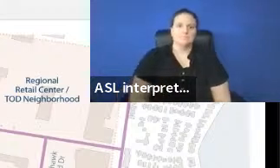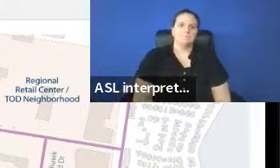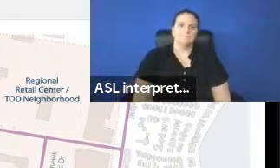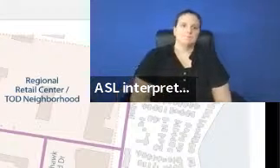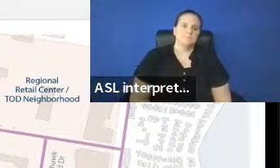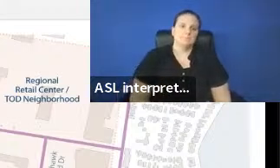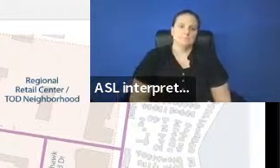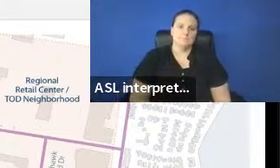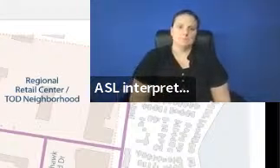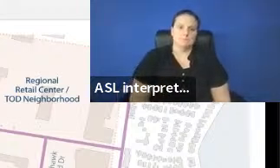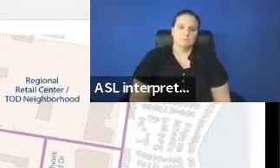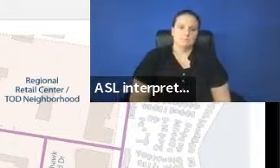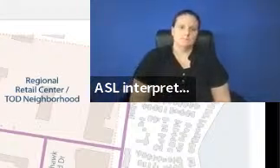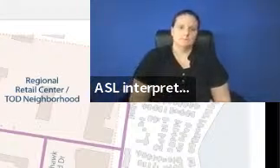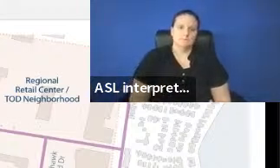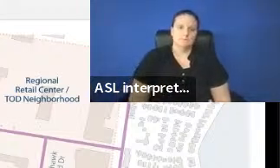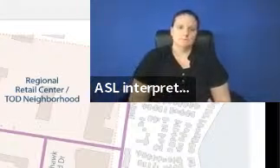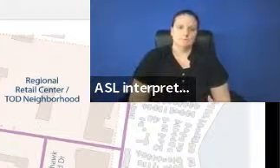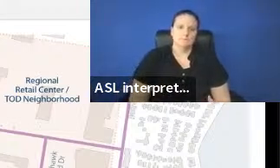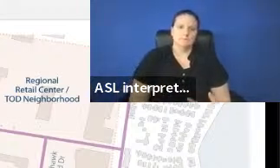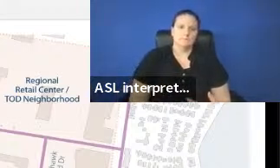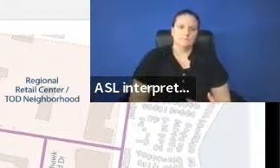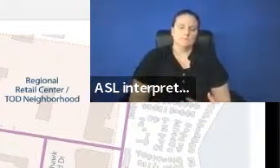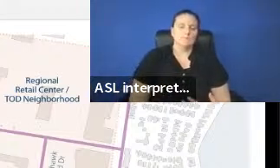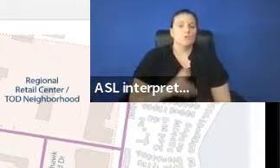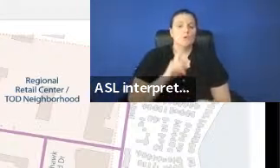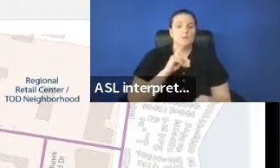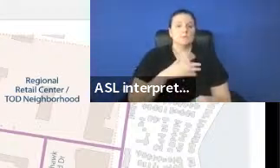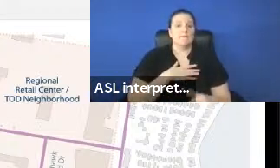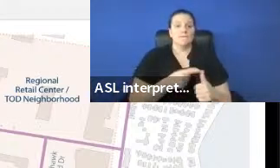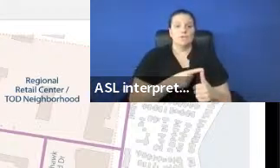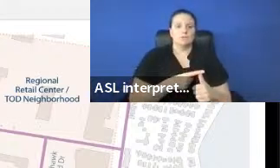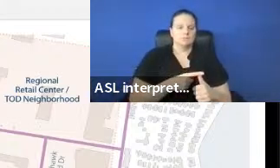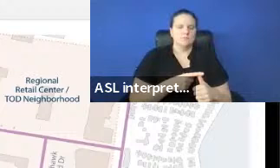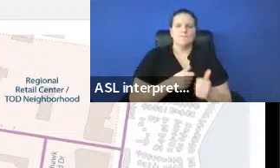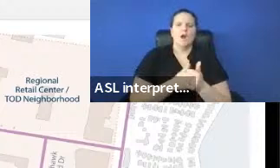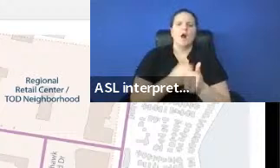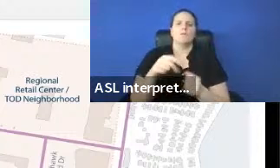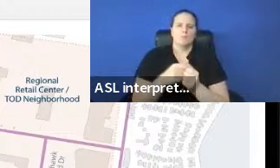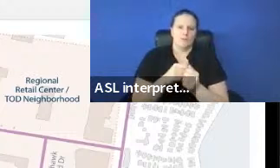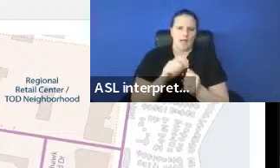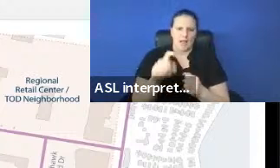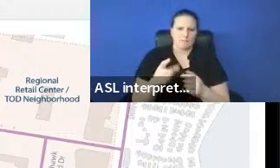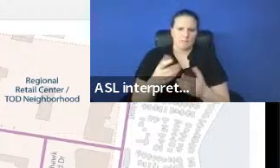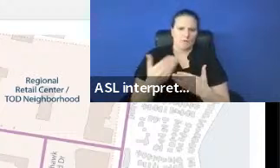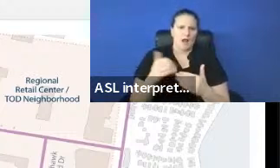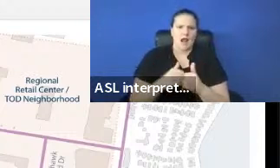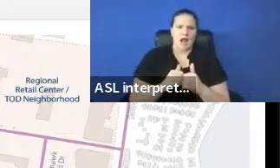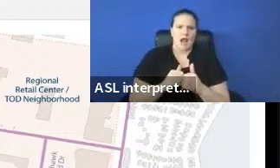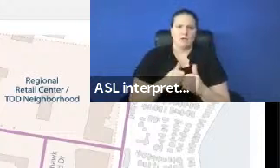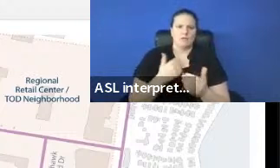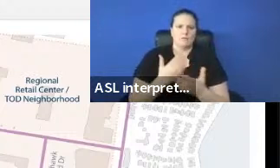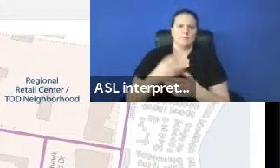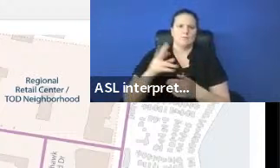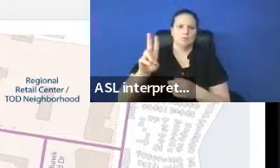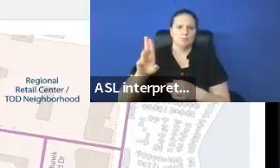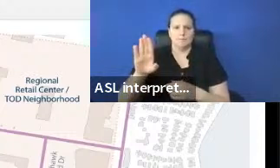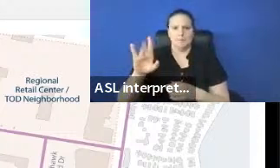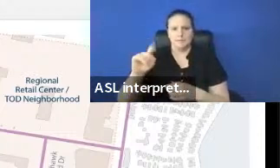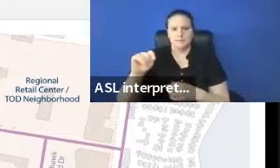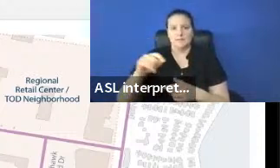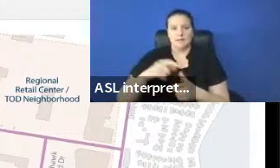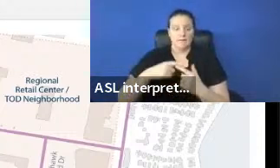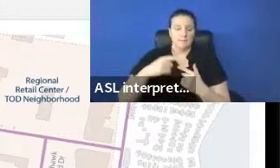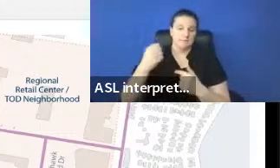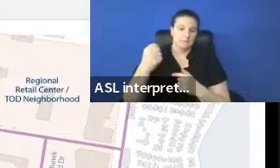easily answered my first question. Thank you. The other question is follow up what I asked a little while ago. How do you get to Jubitz? So if I'm going south